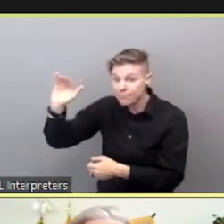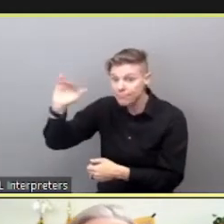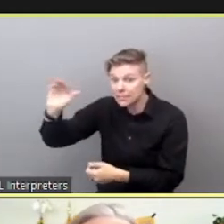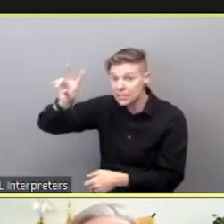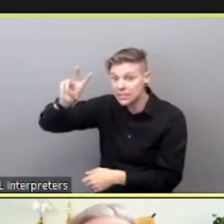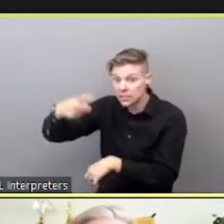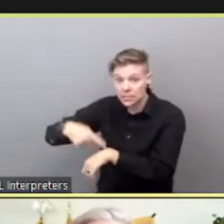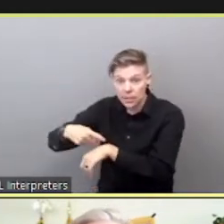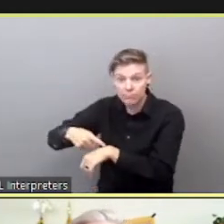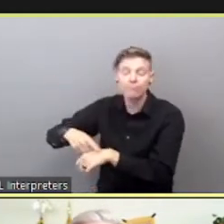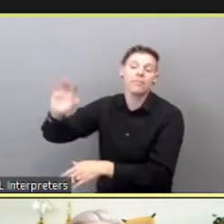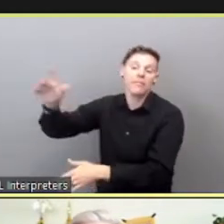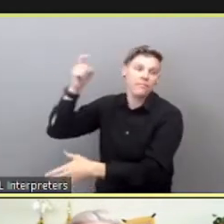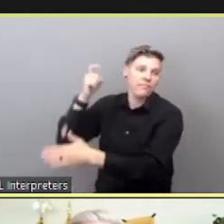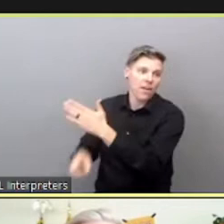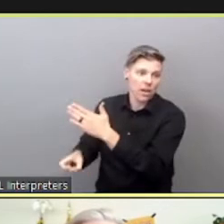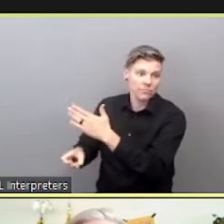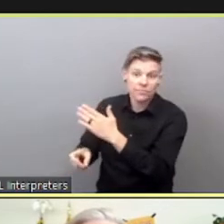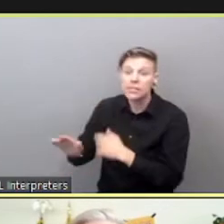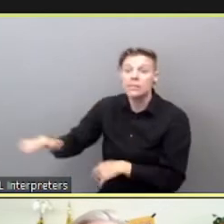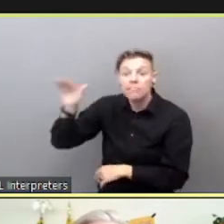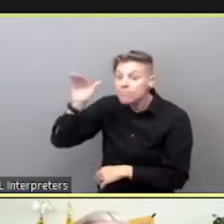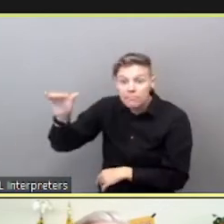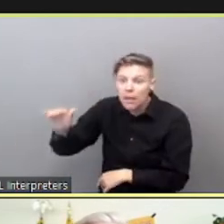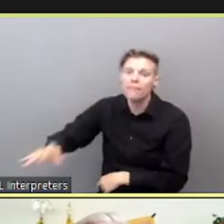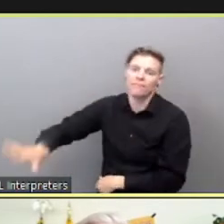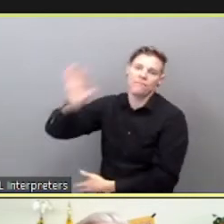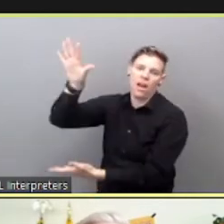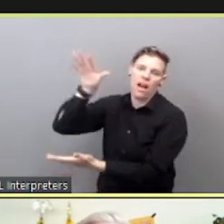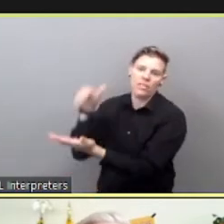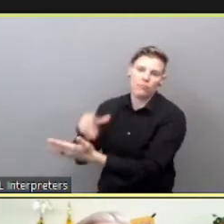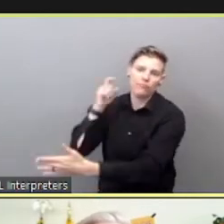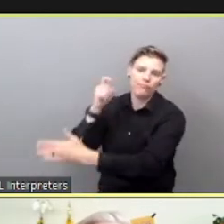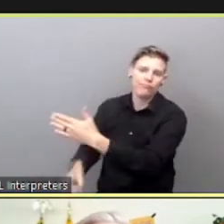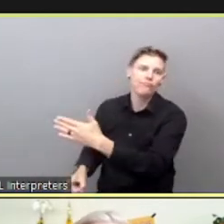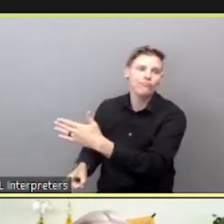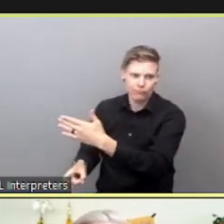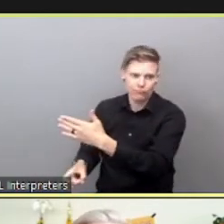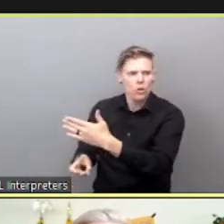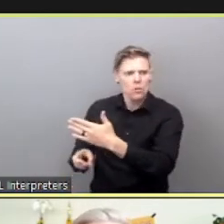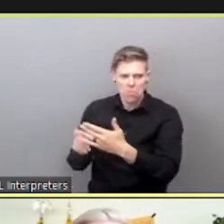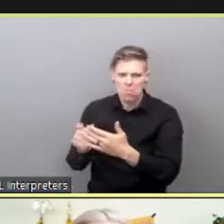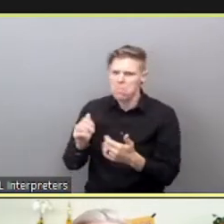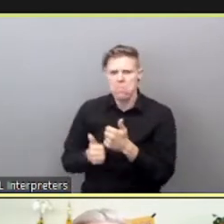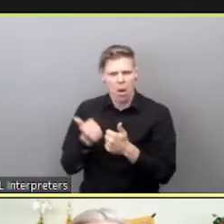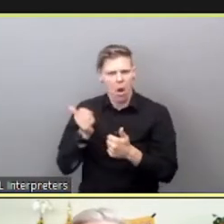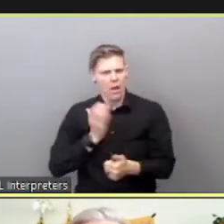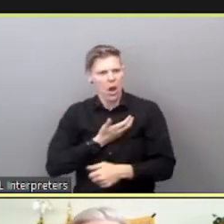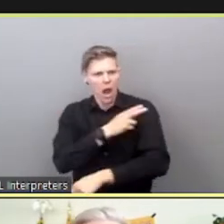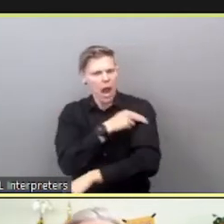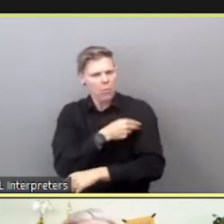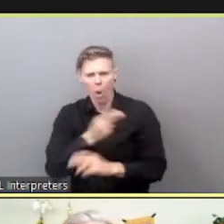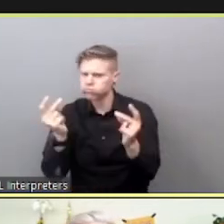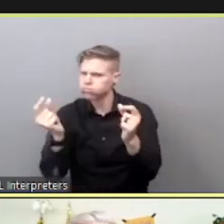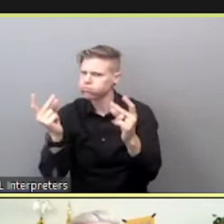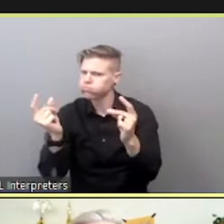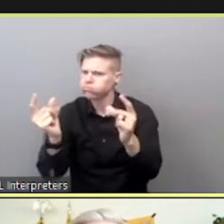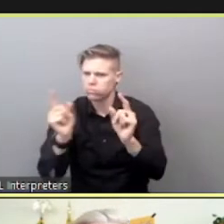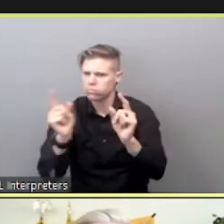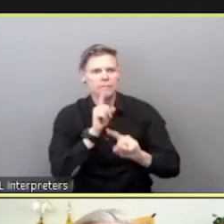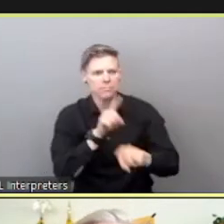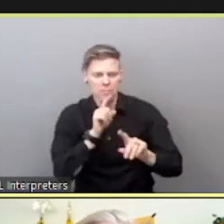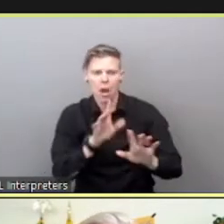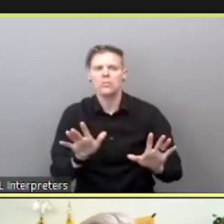vast majority of our hospitals have figured out how to do this. And so we will be working with those non-reporting hospitals